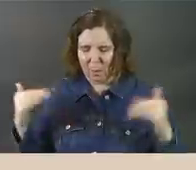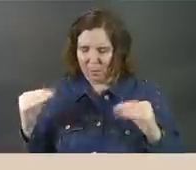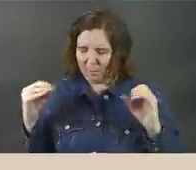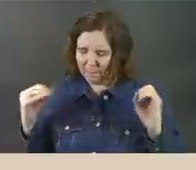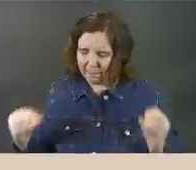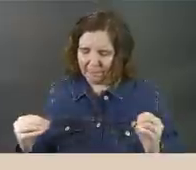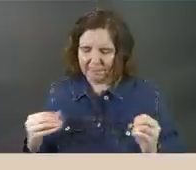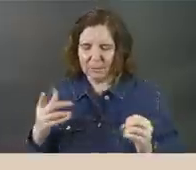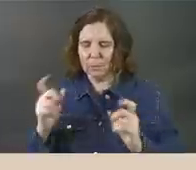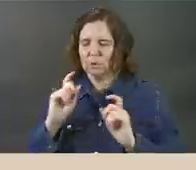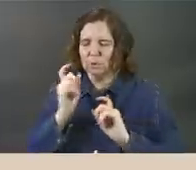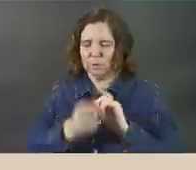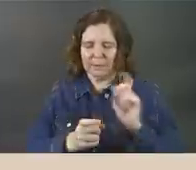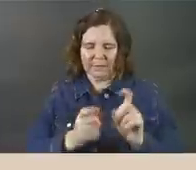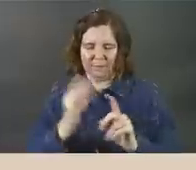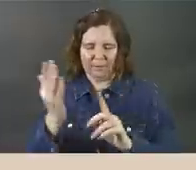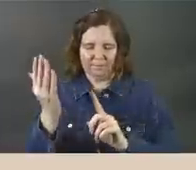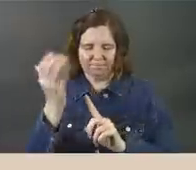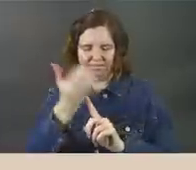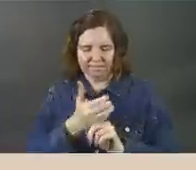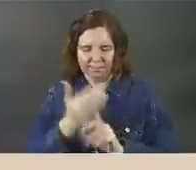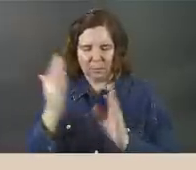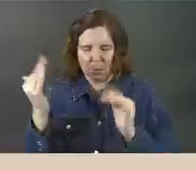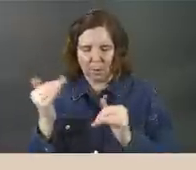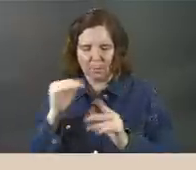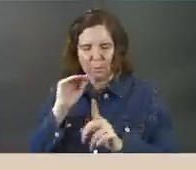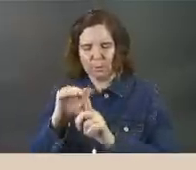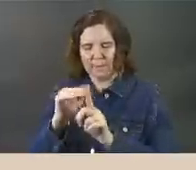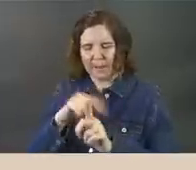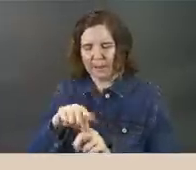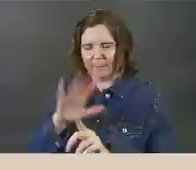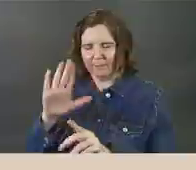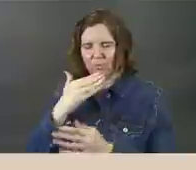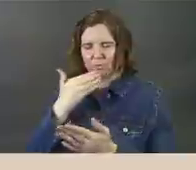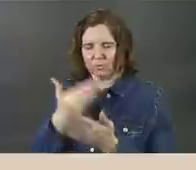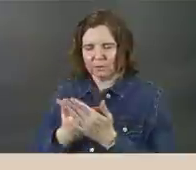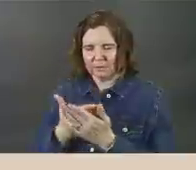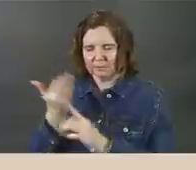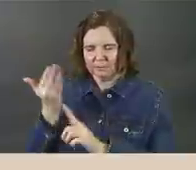hope. God, would you give them that hope? Remind them of how good you are.